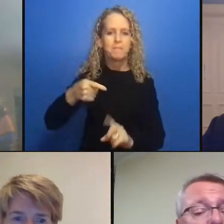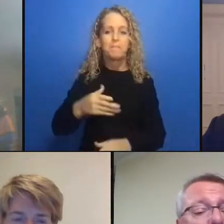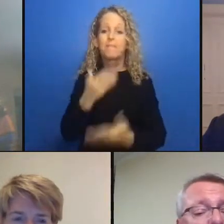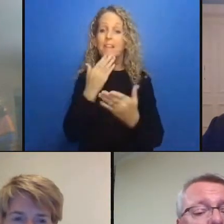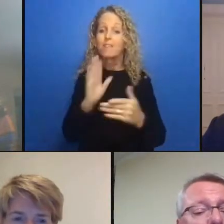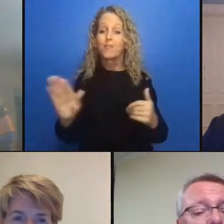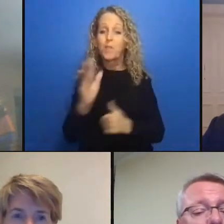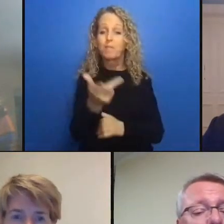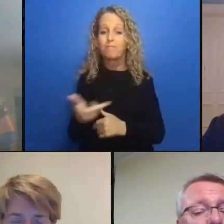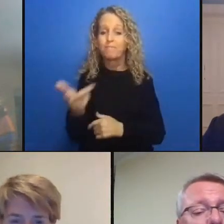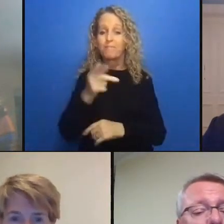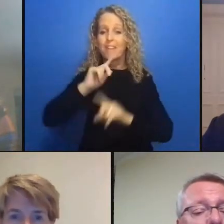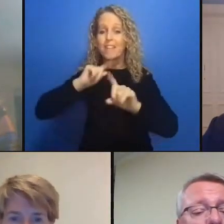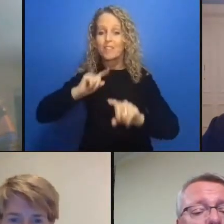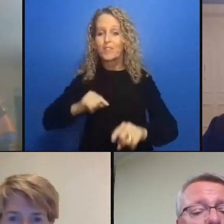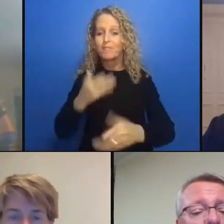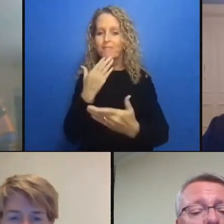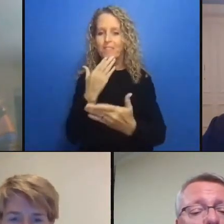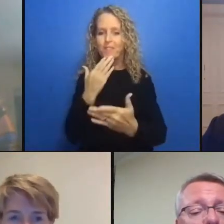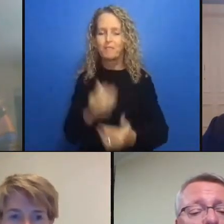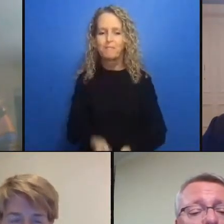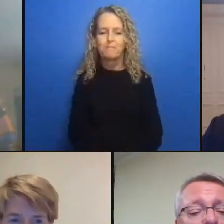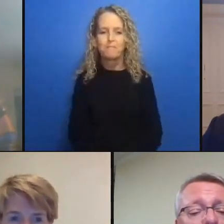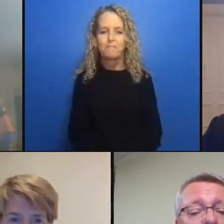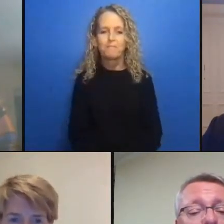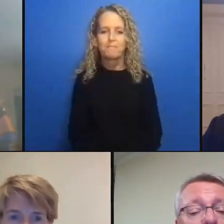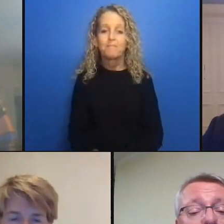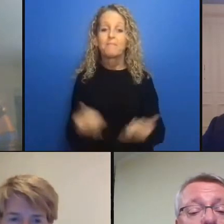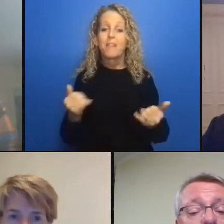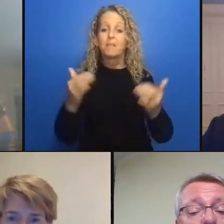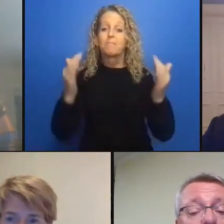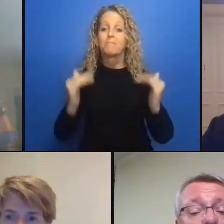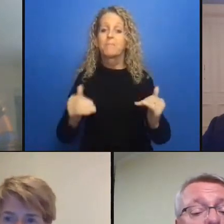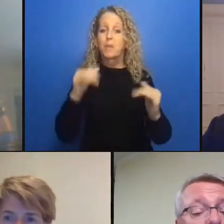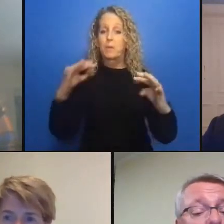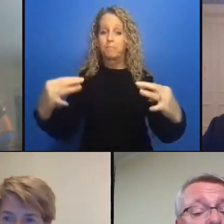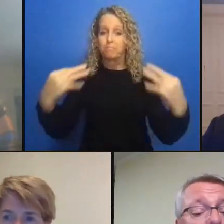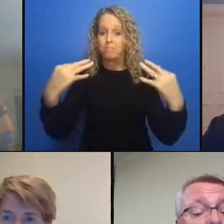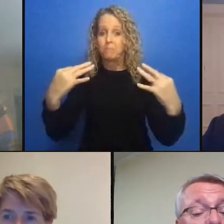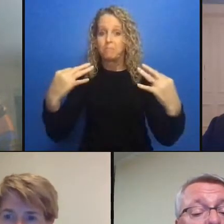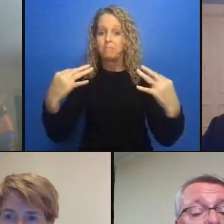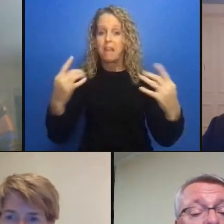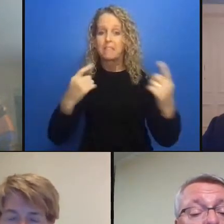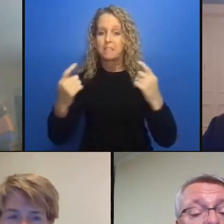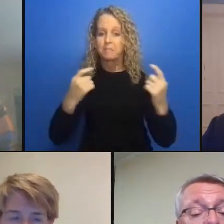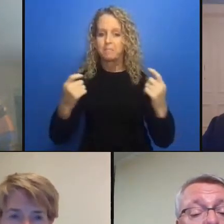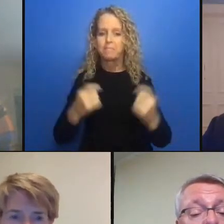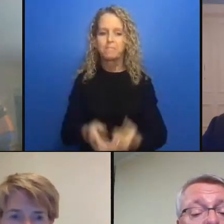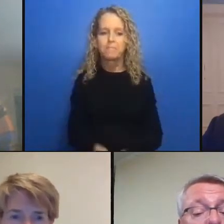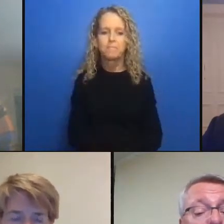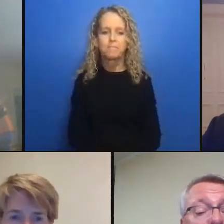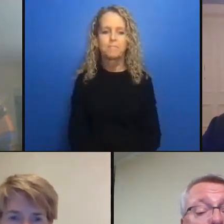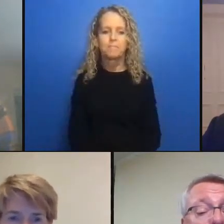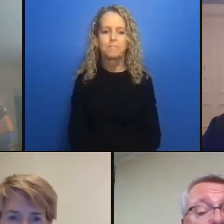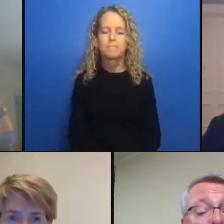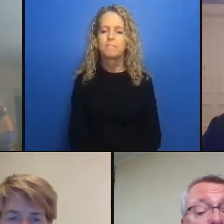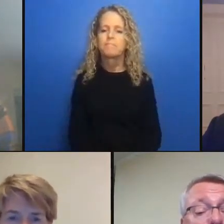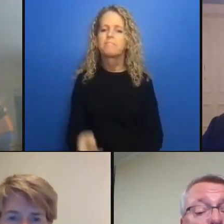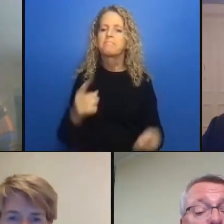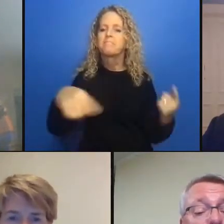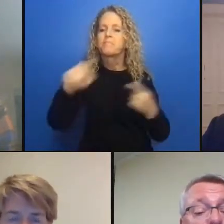answers to that question. I really appreciate that. I am going to go to questions from the audience now. So this is a question from Sean. Can you speak more to digital